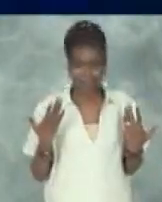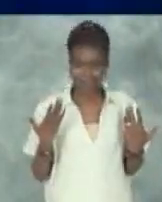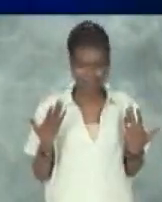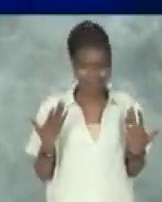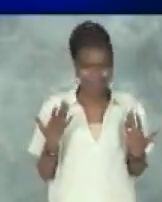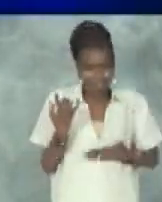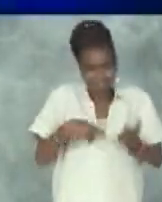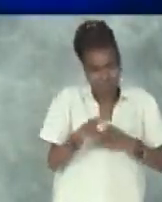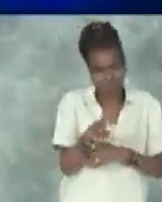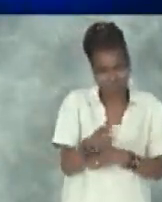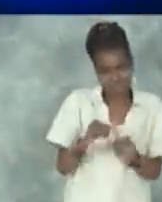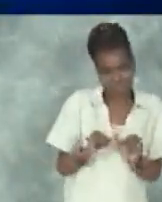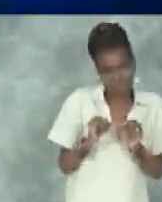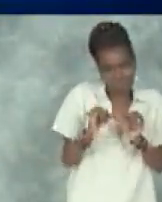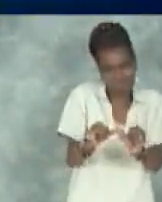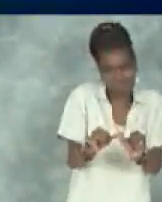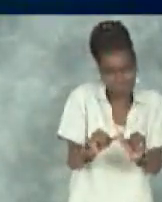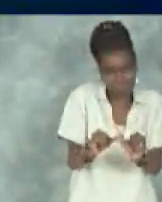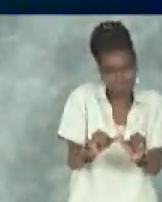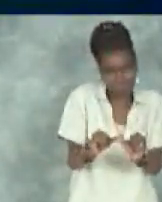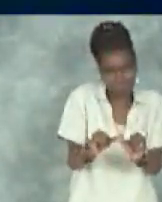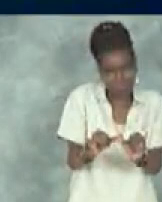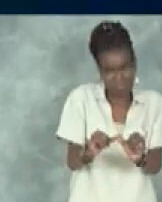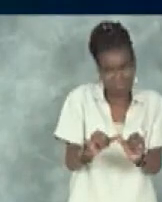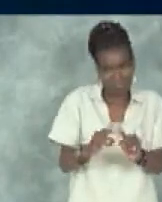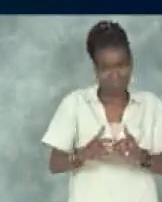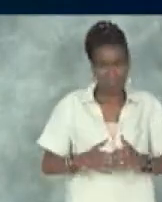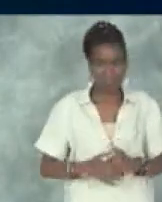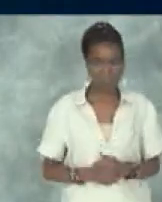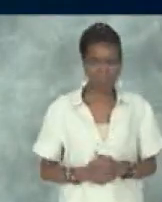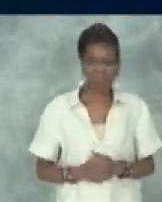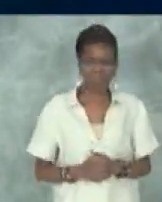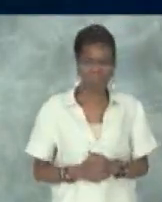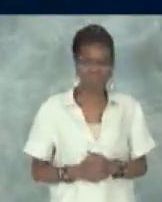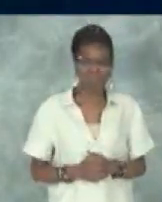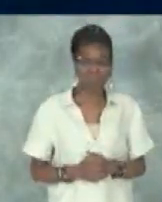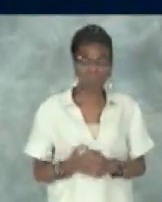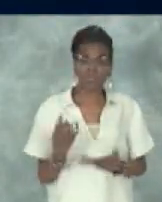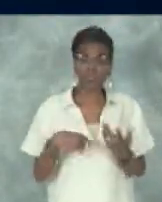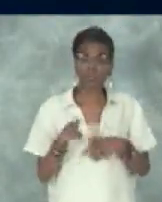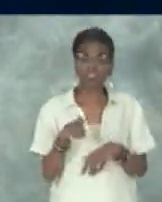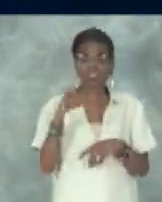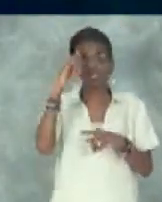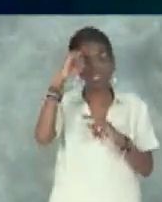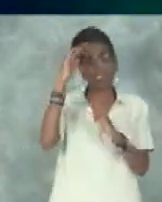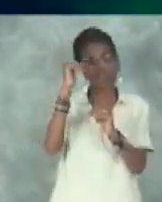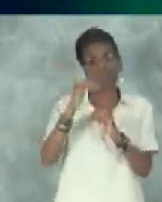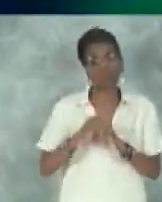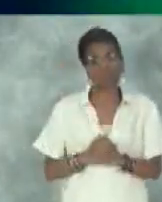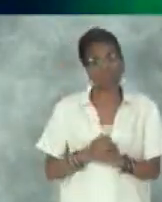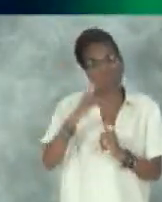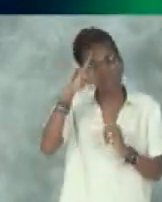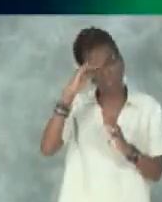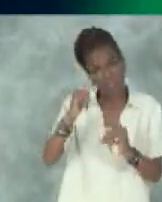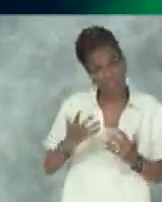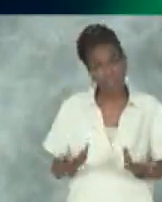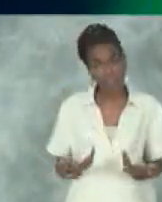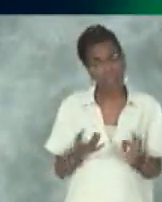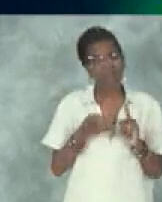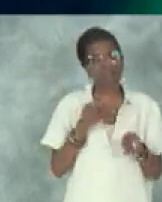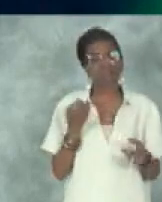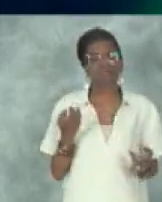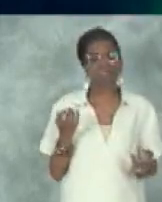talking about is something even up under all of that, and it's hope. Where does your hope come